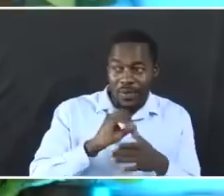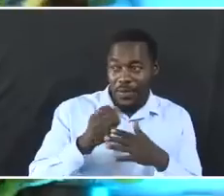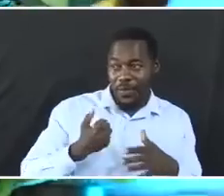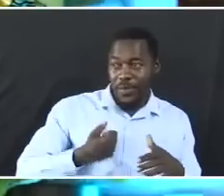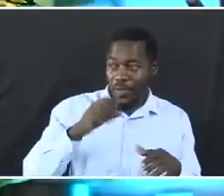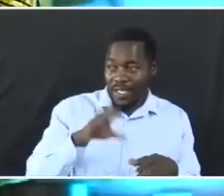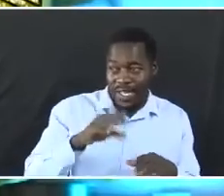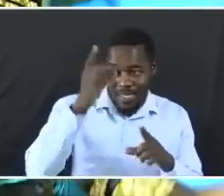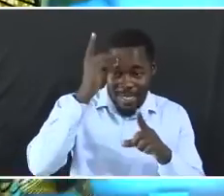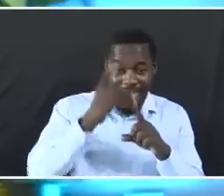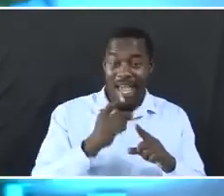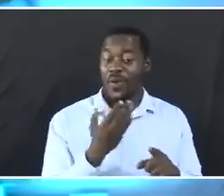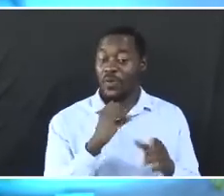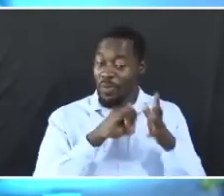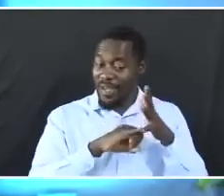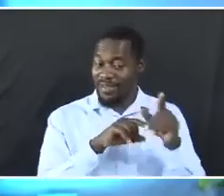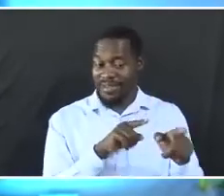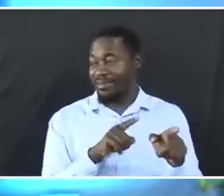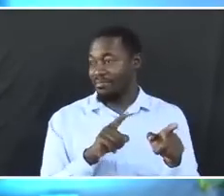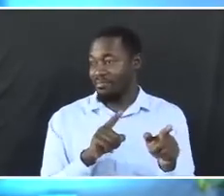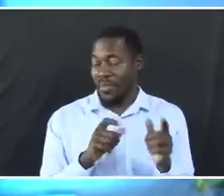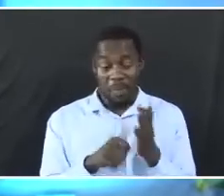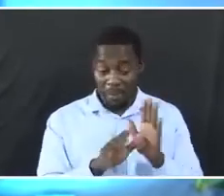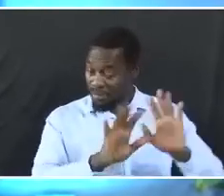They will not be your babies forever.